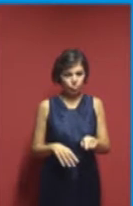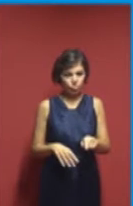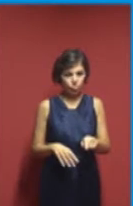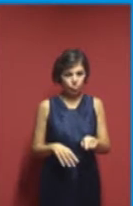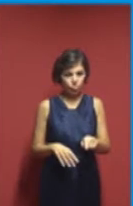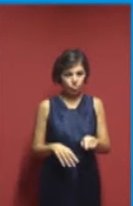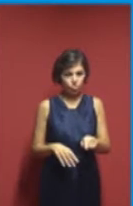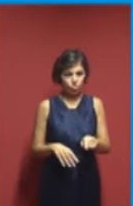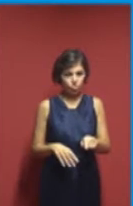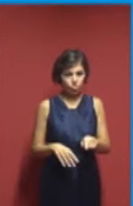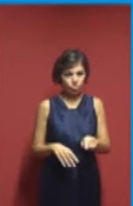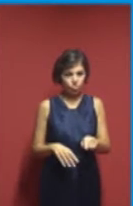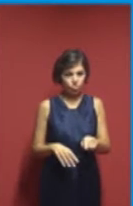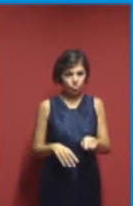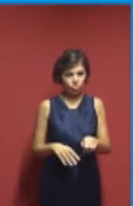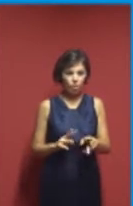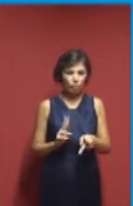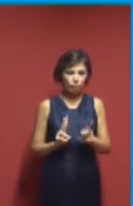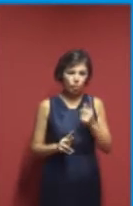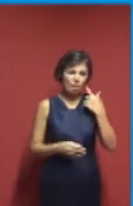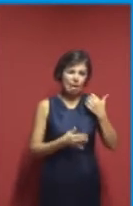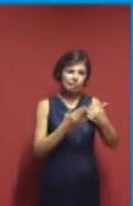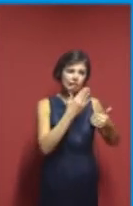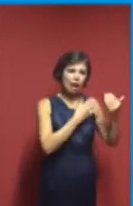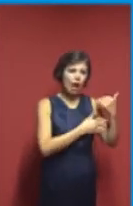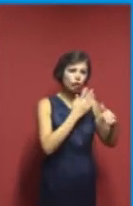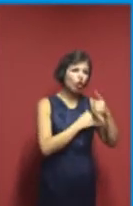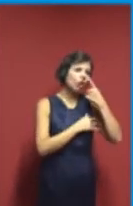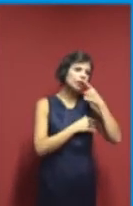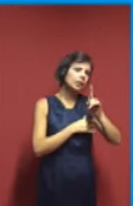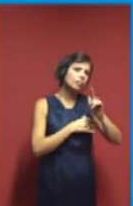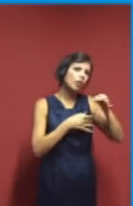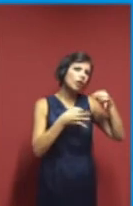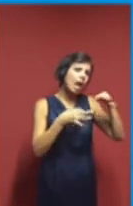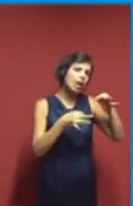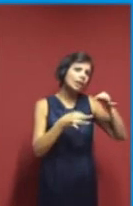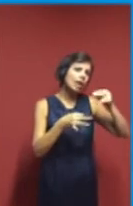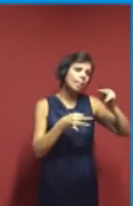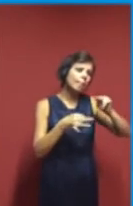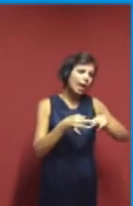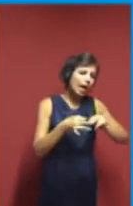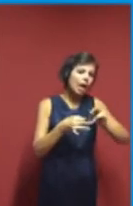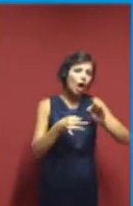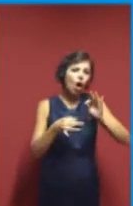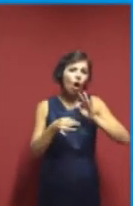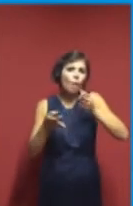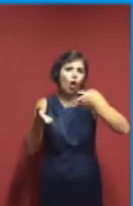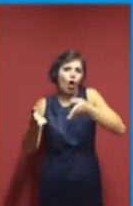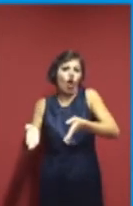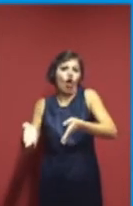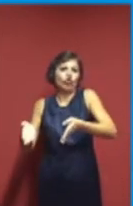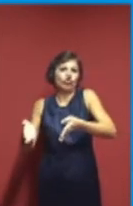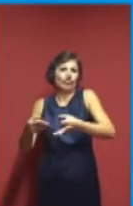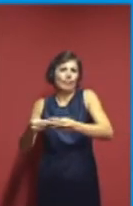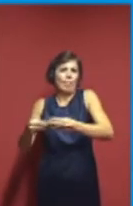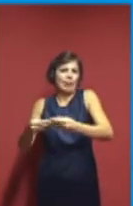Is social fabrication something like that? I don't think so. I think social fabrication is